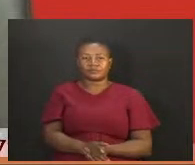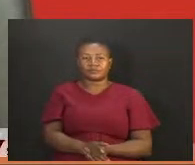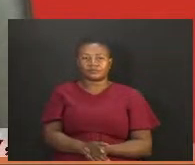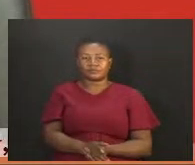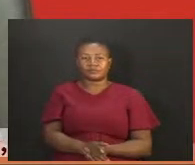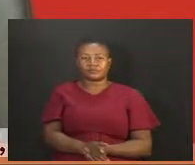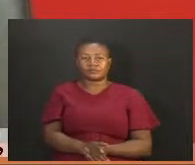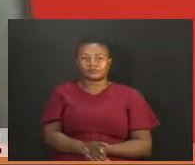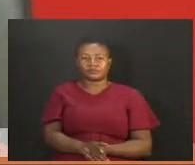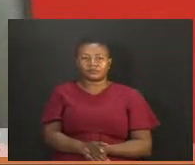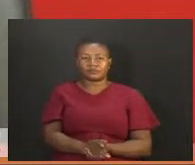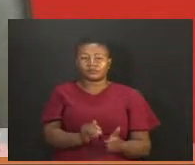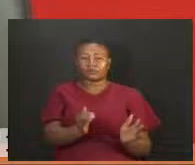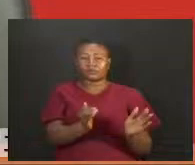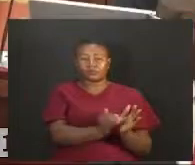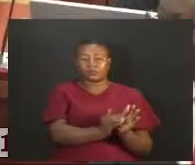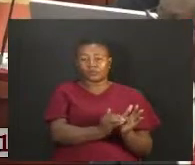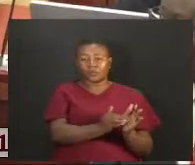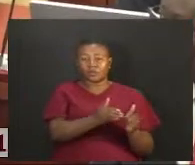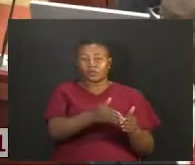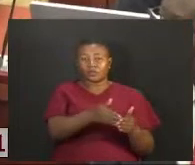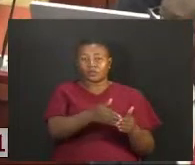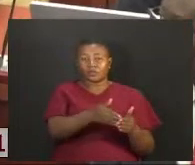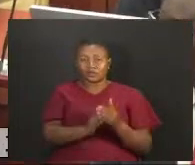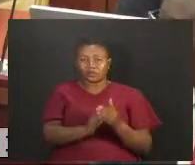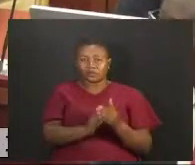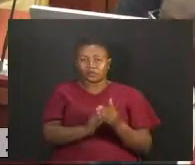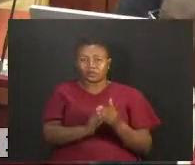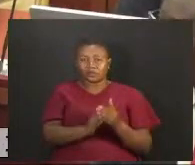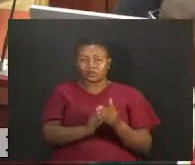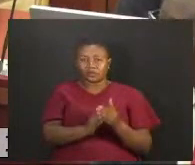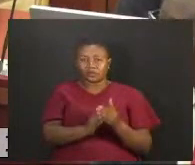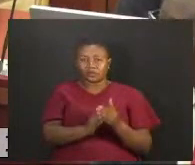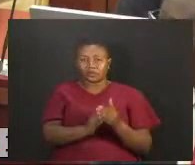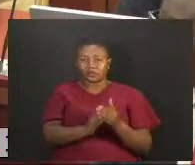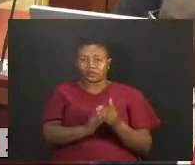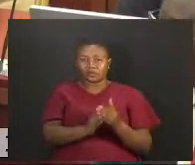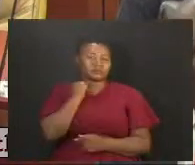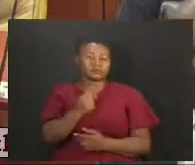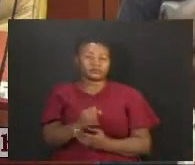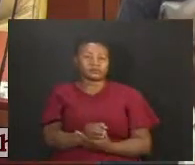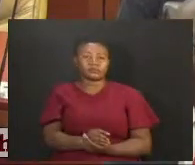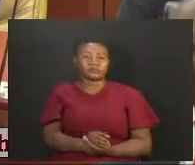the Minority Leader and